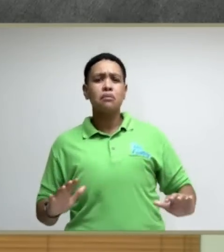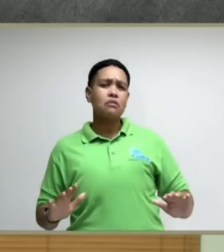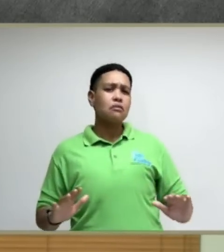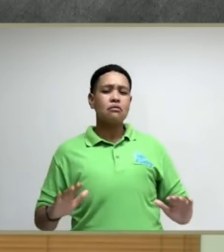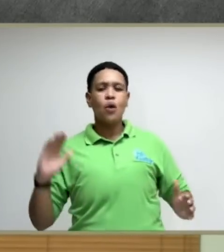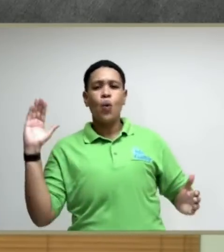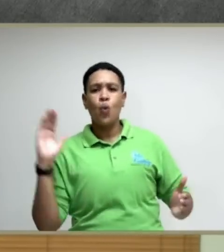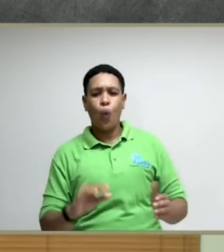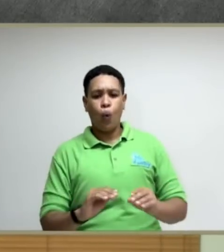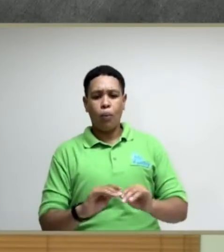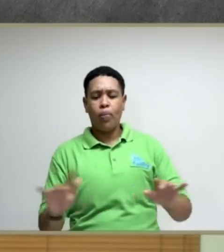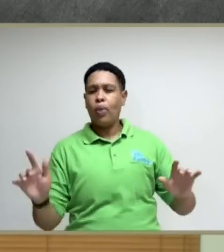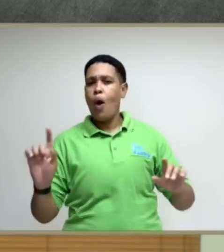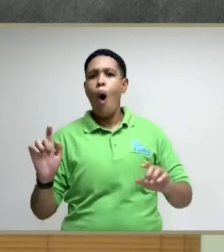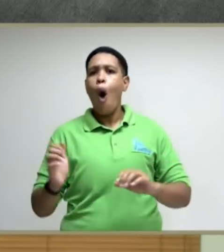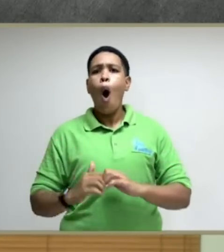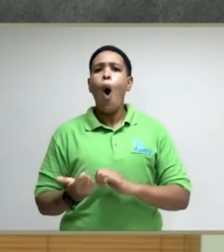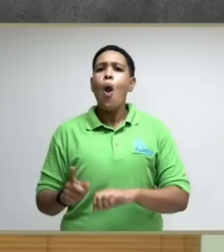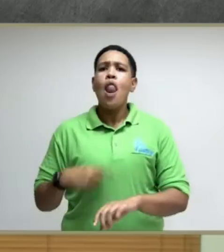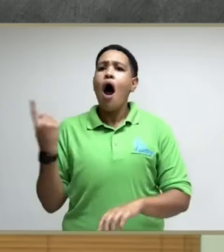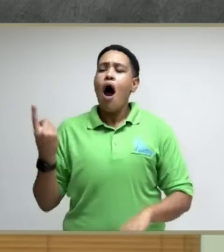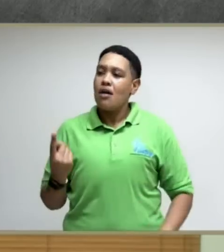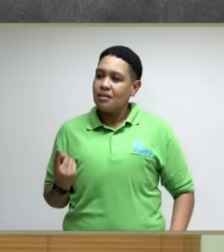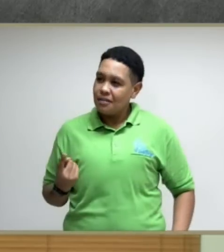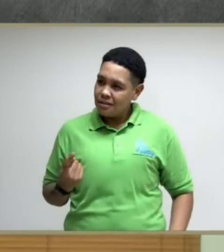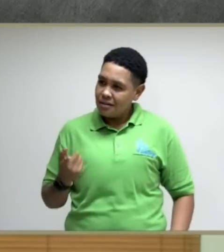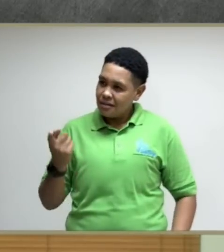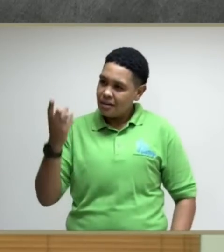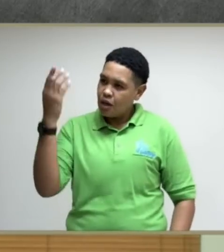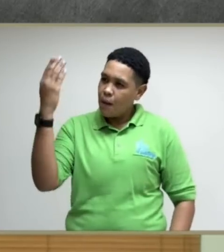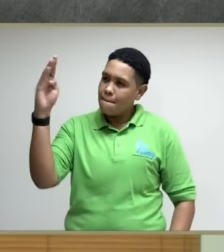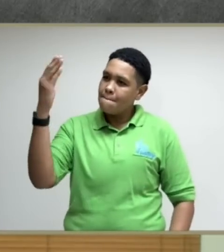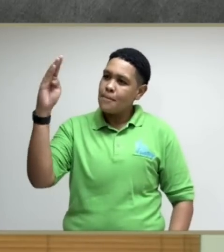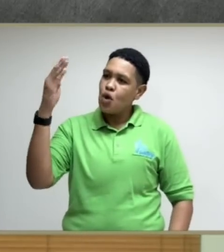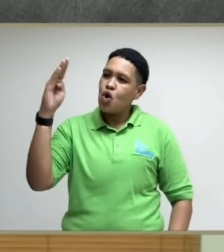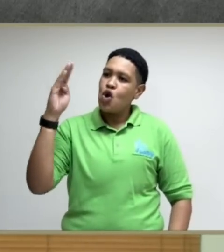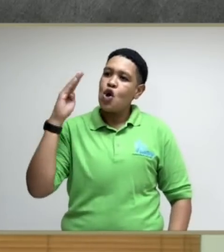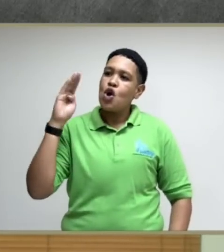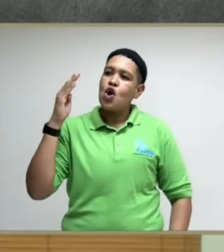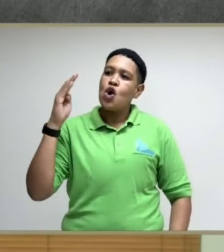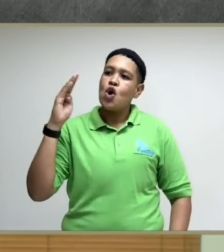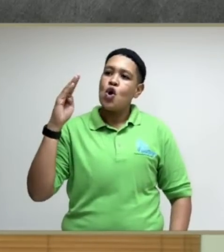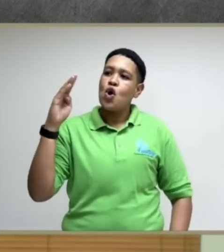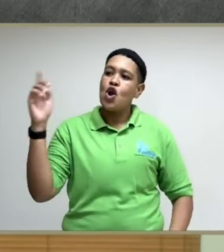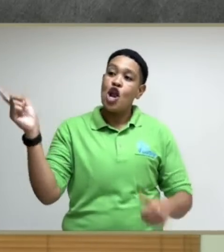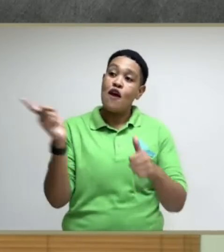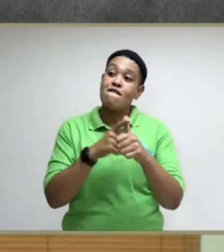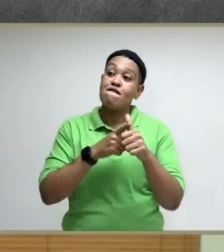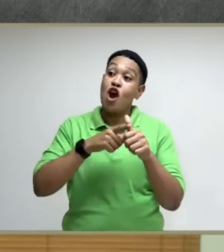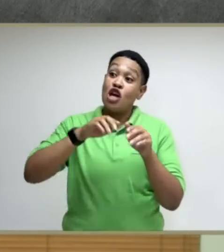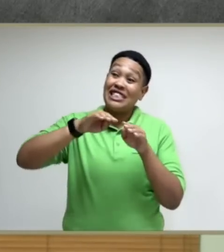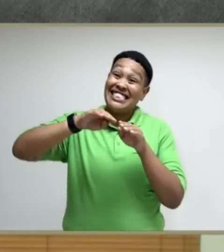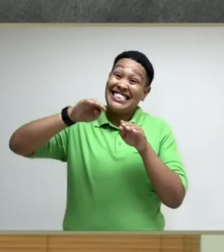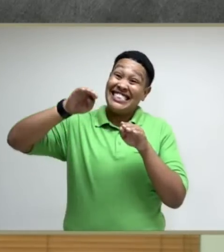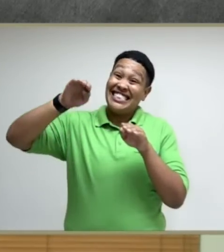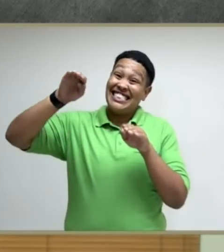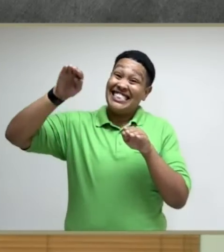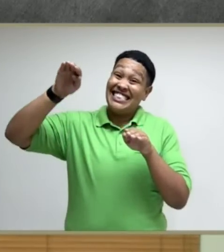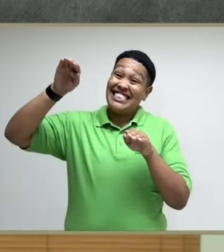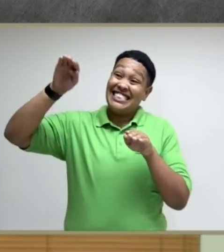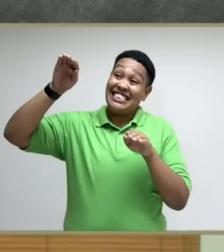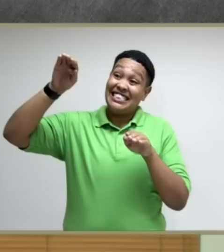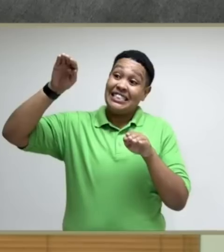transmission? In the blue, what you will see is the first peak, the first surge. And the first